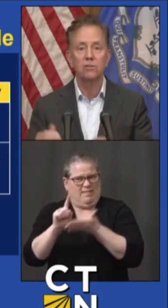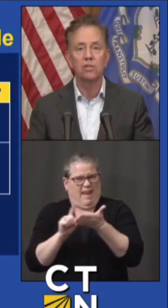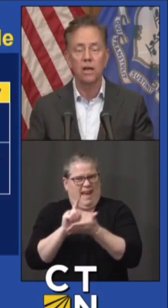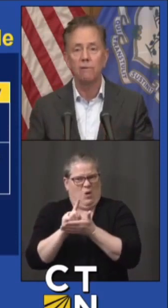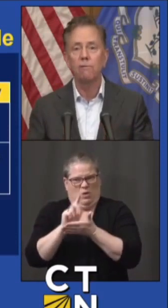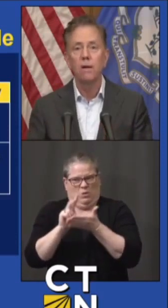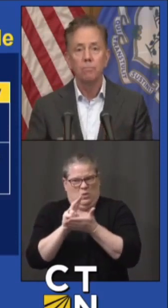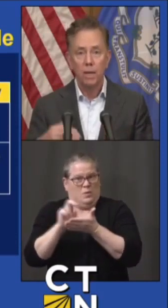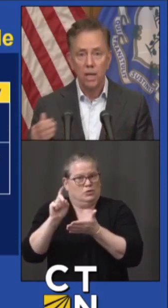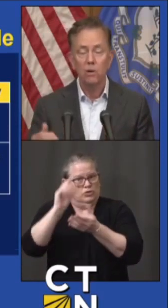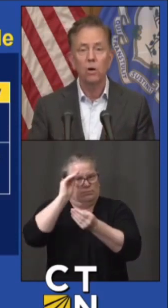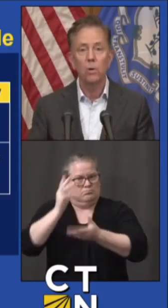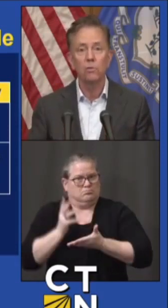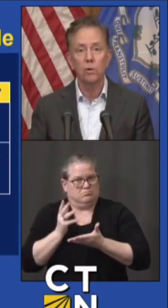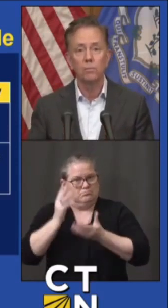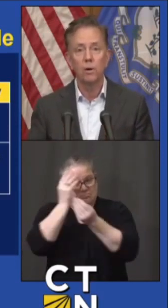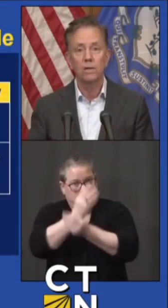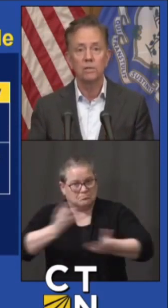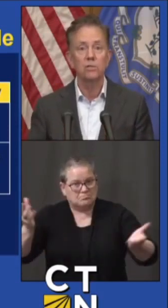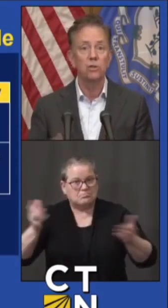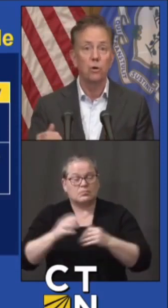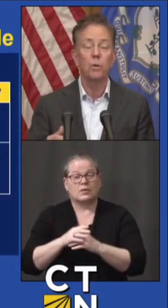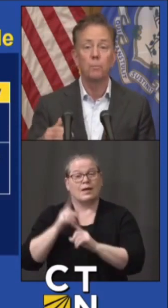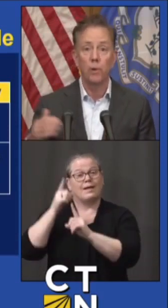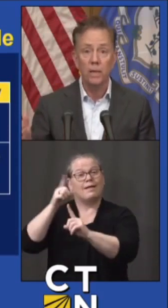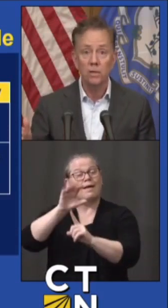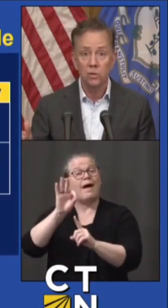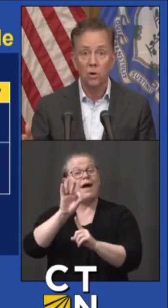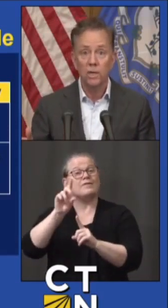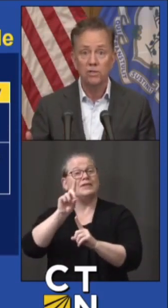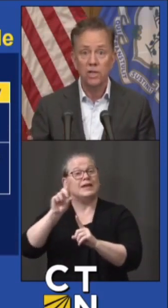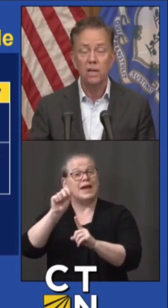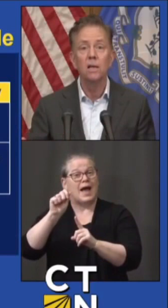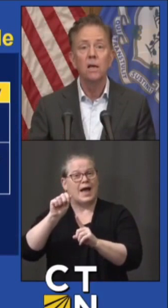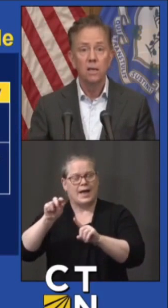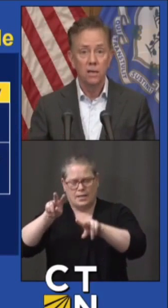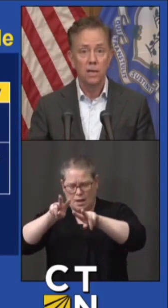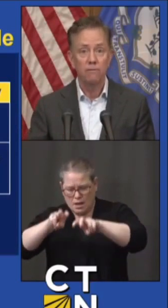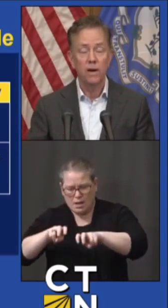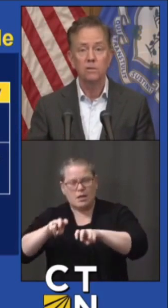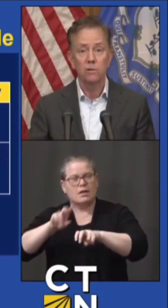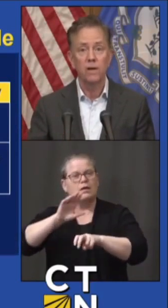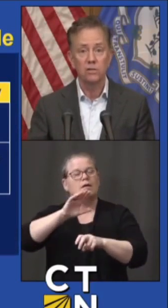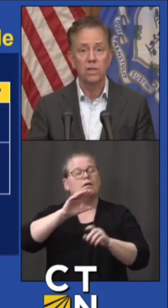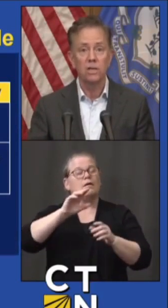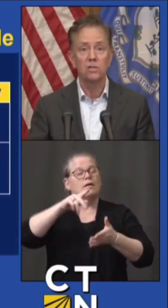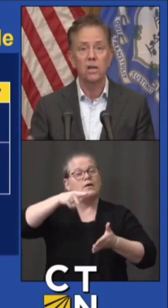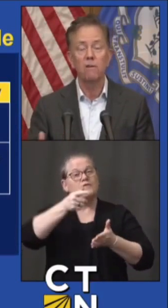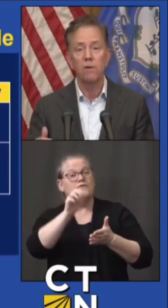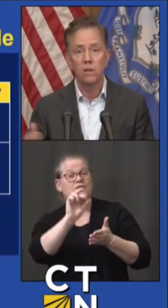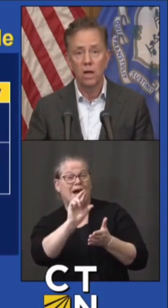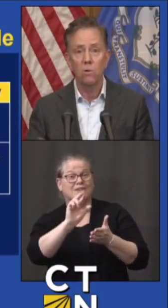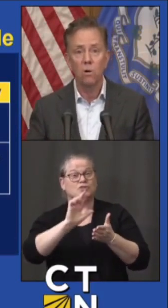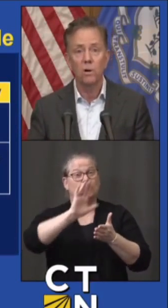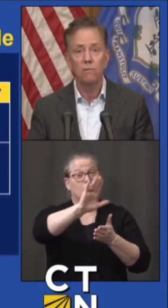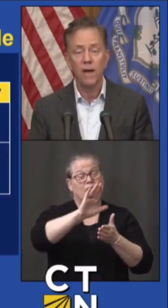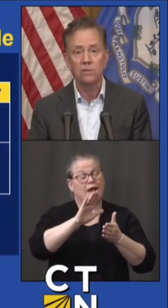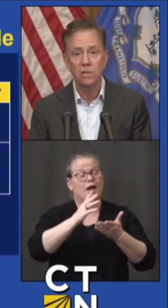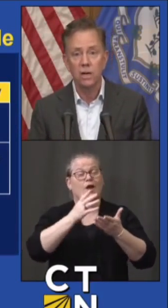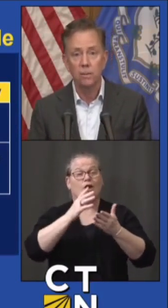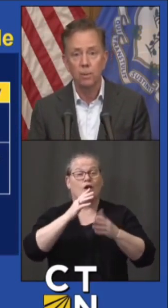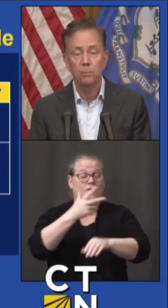say it's safe, and they are going through the process. You know that Britain has already said the Pfizer vaccine is safe, and they are